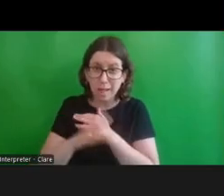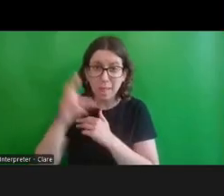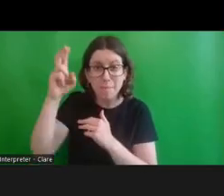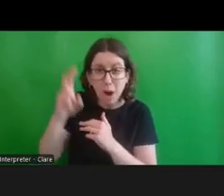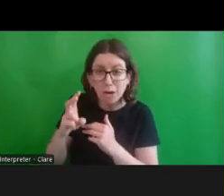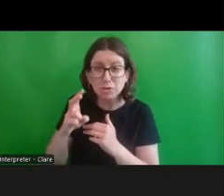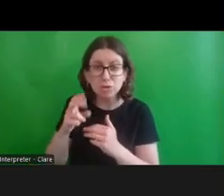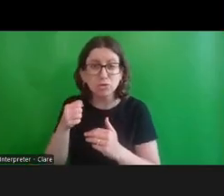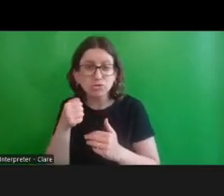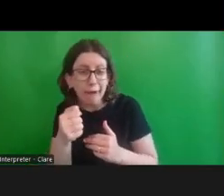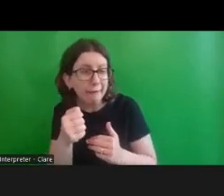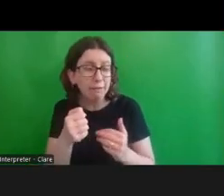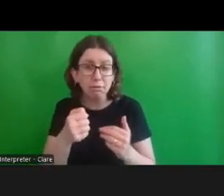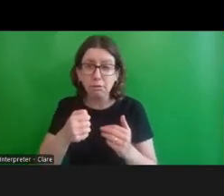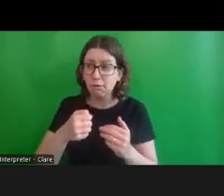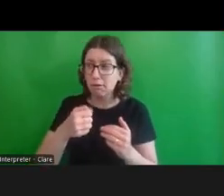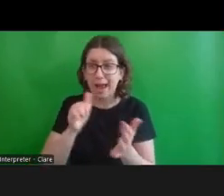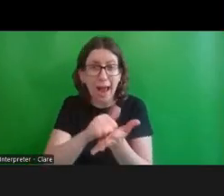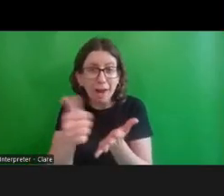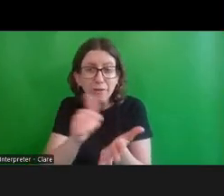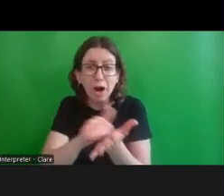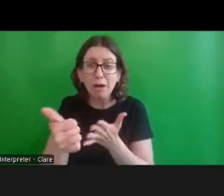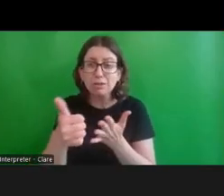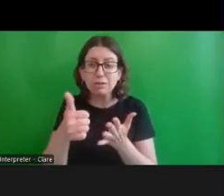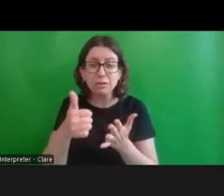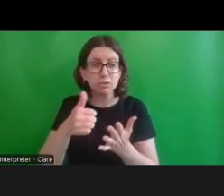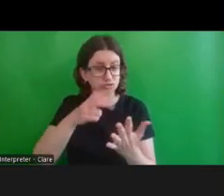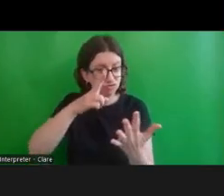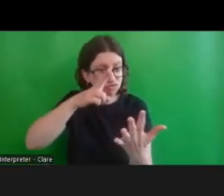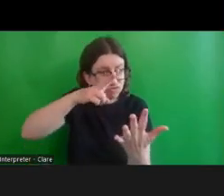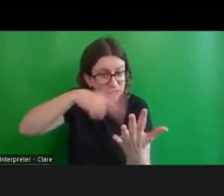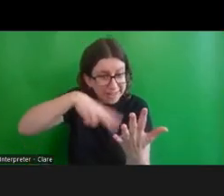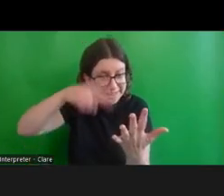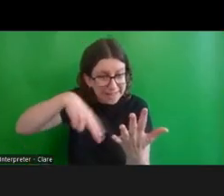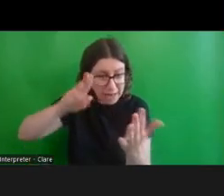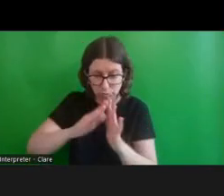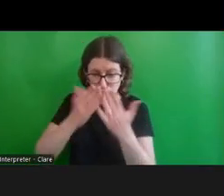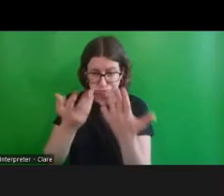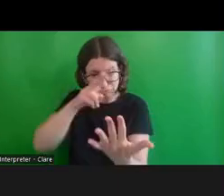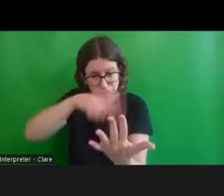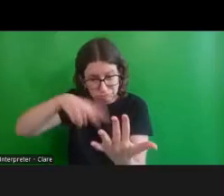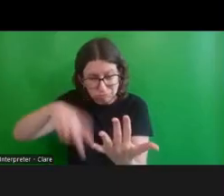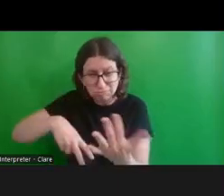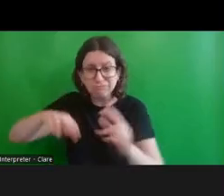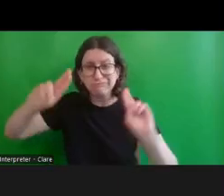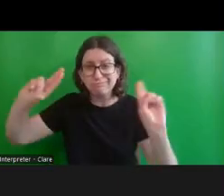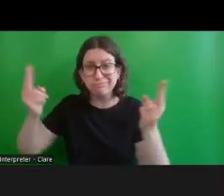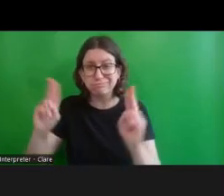and we're seeing it less in advertising campaigns. It's less visible tangibly within culture.